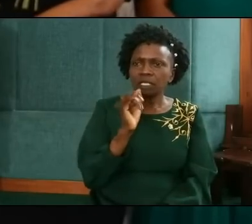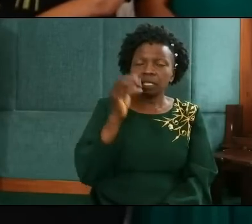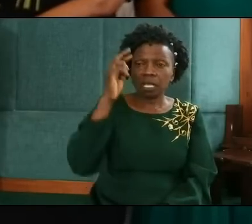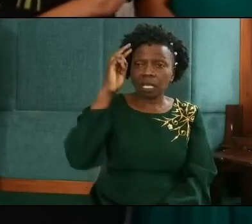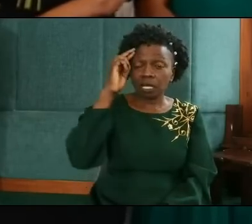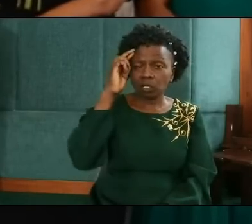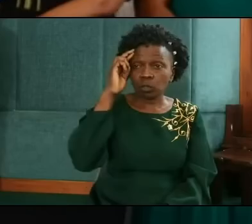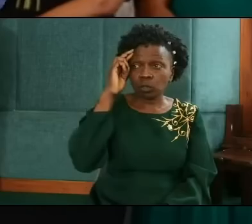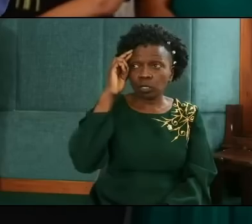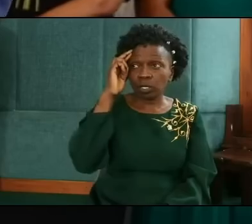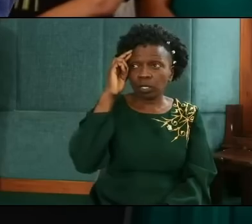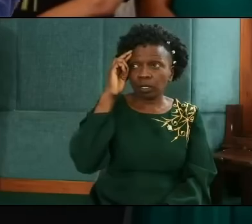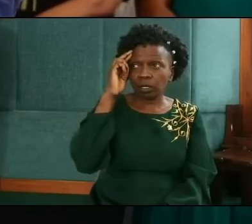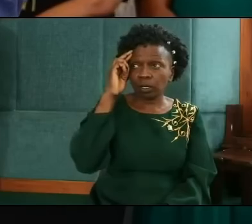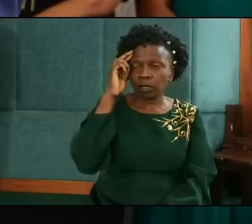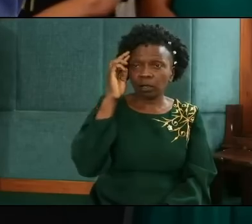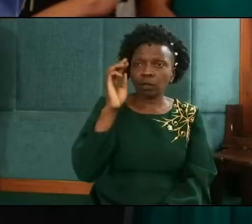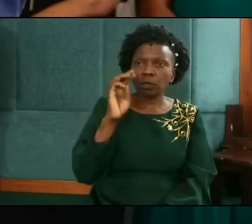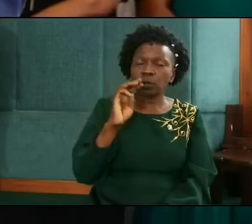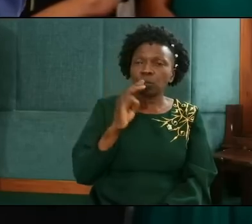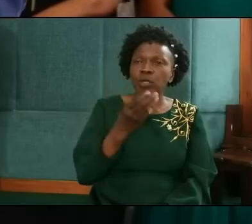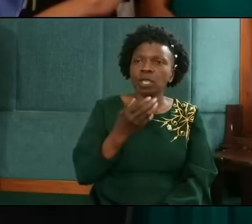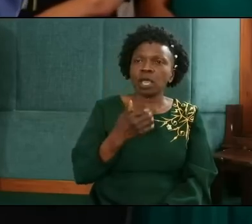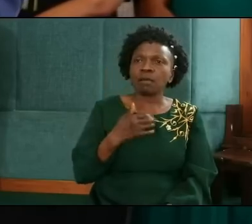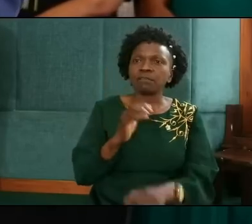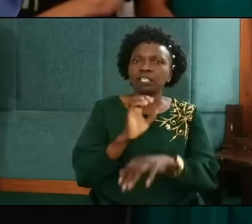Reason we have church.